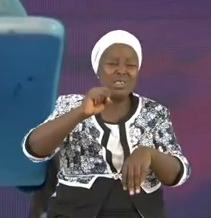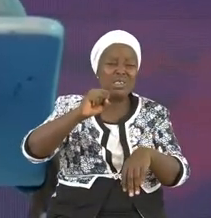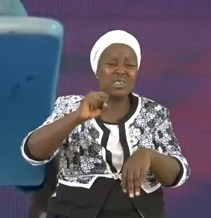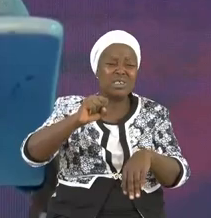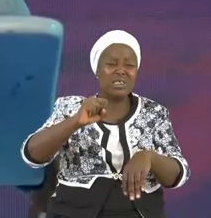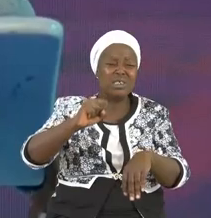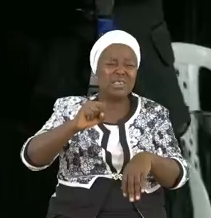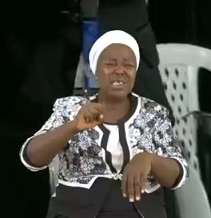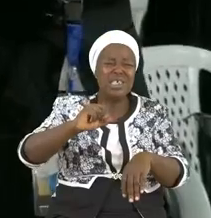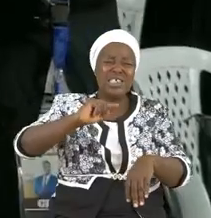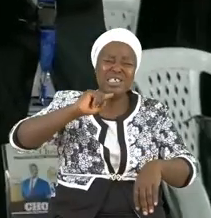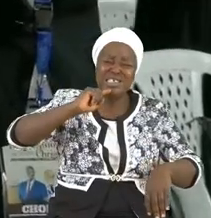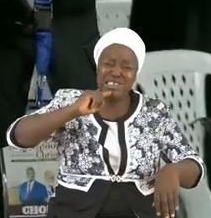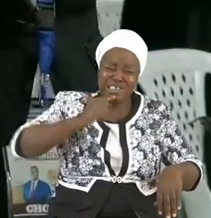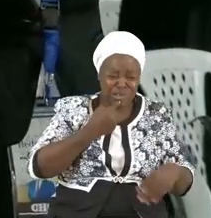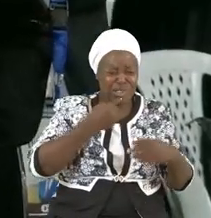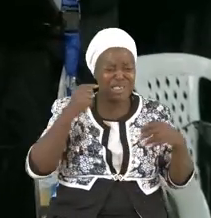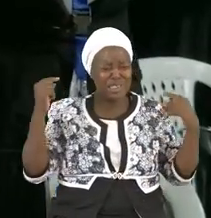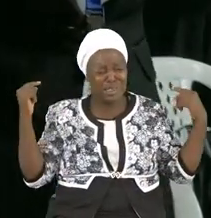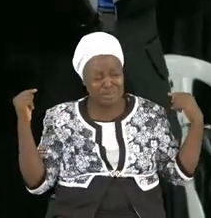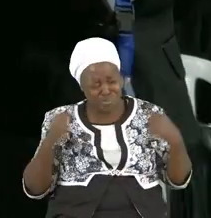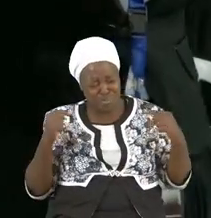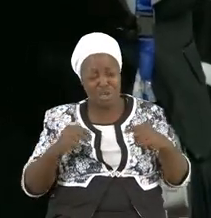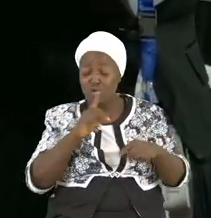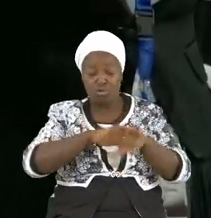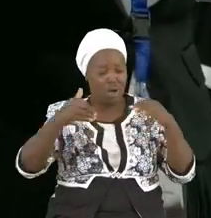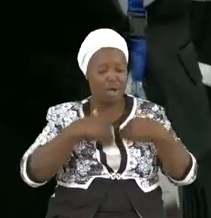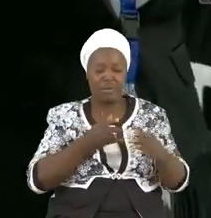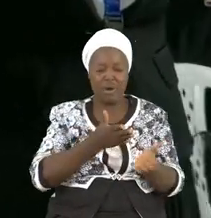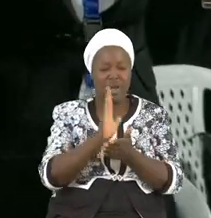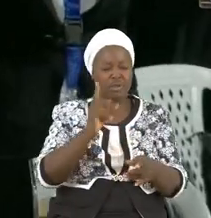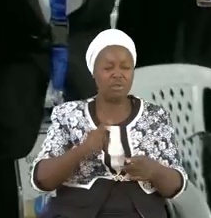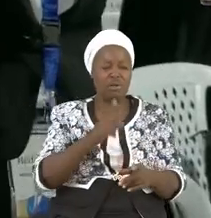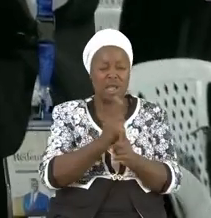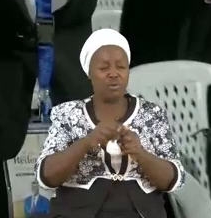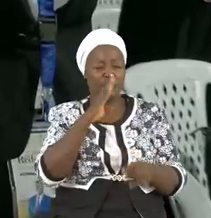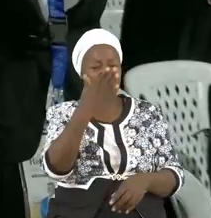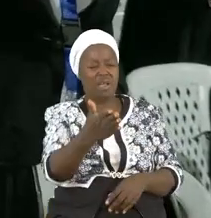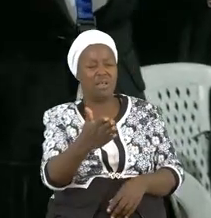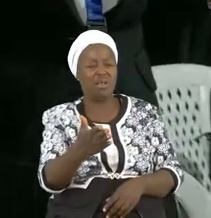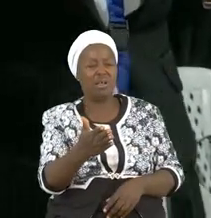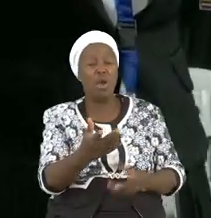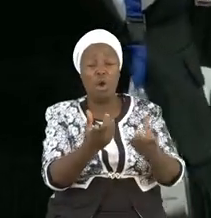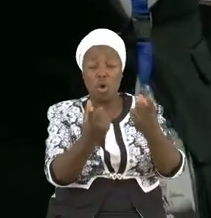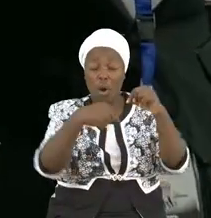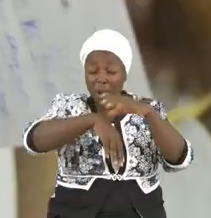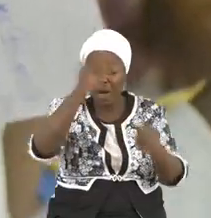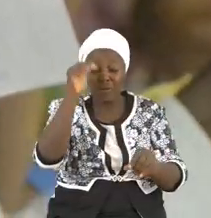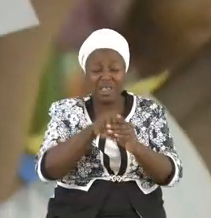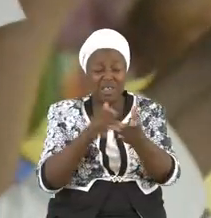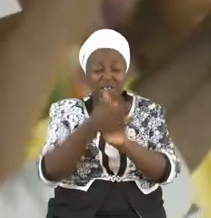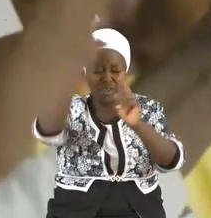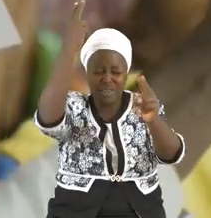excruciating pain. You have no right to remain there. Come out in Jesus'